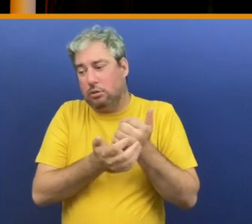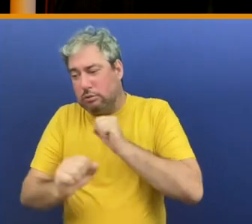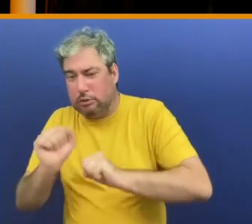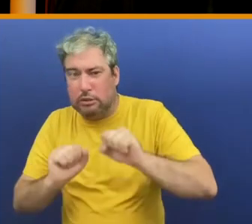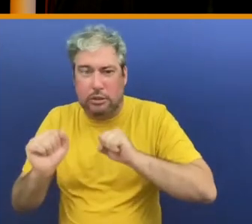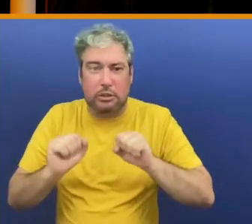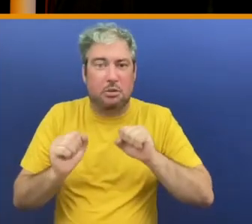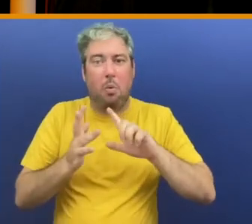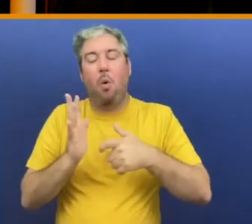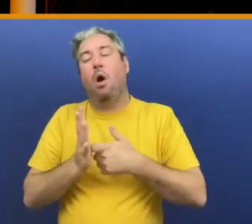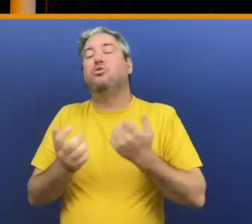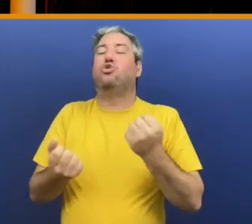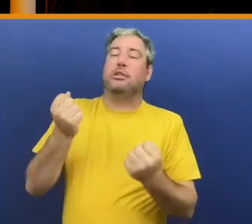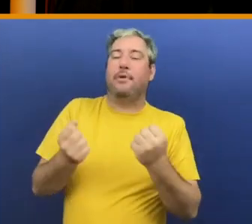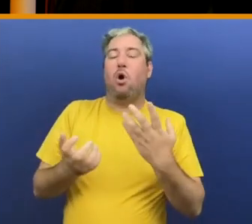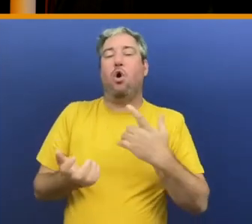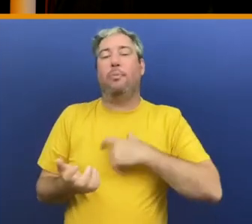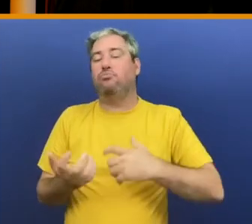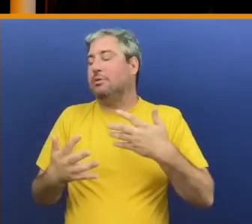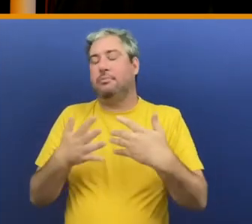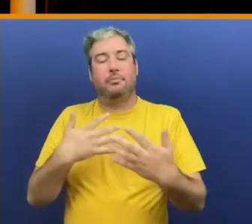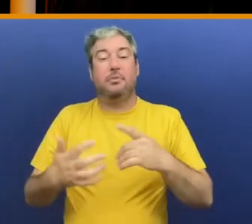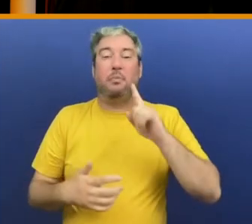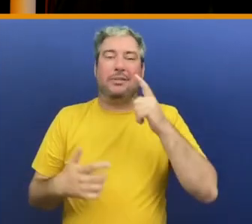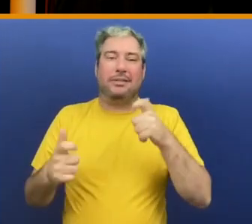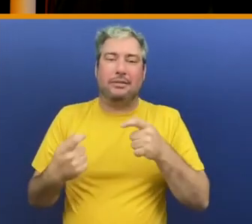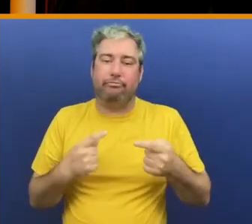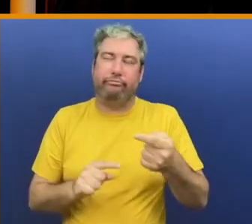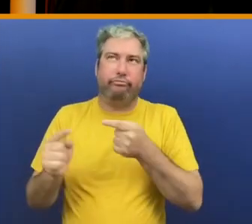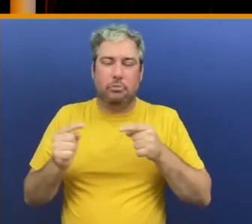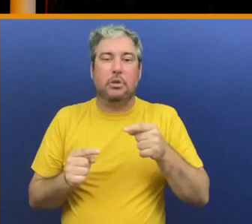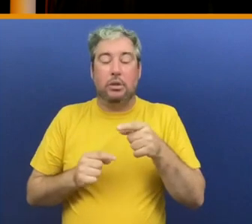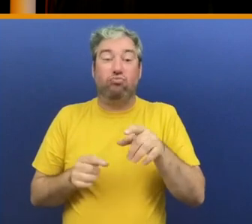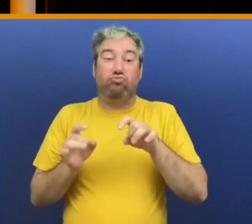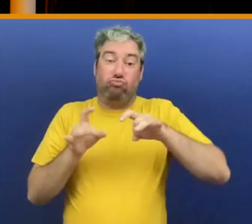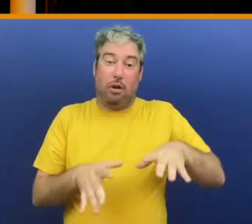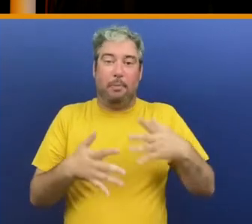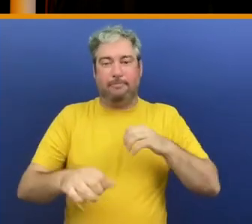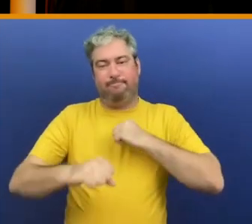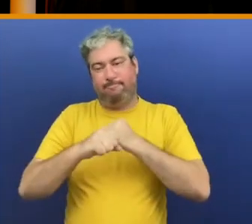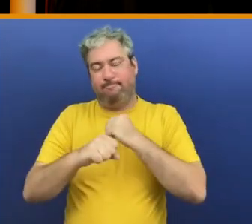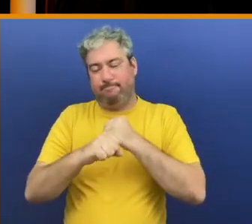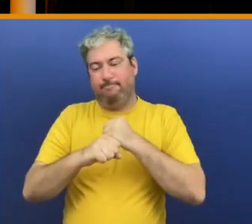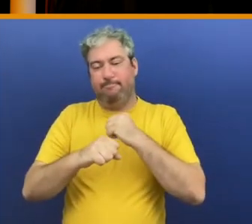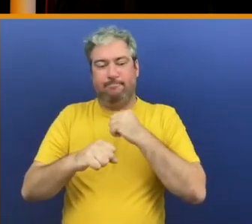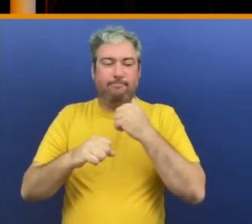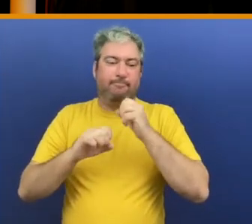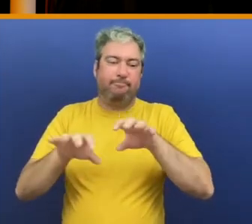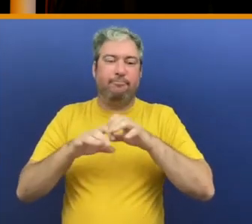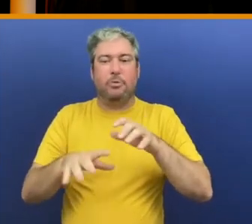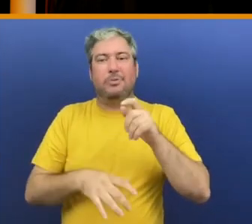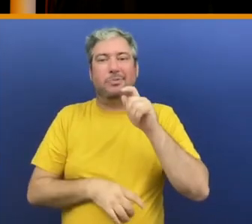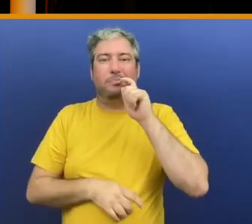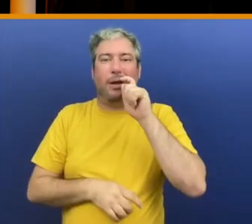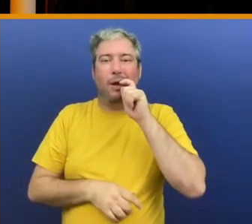example, for its tobacco advertising policy. And yet it won that case in front of an open